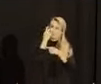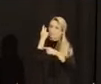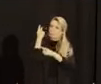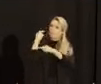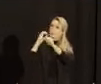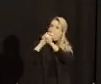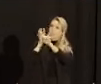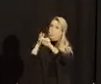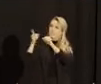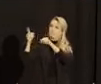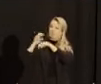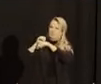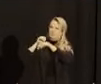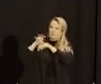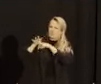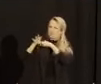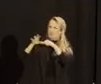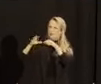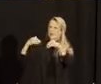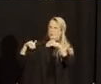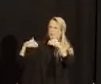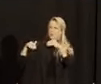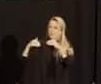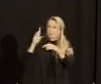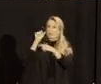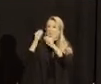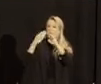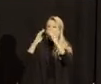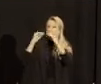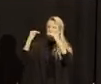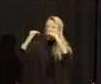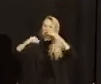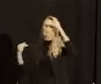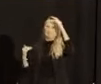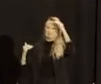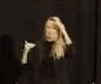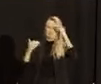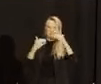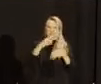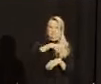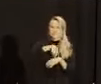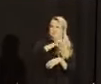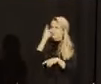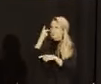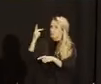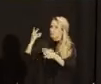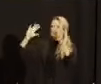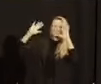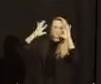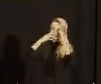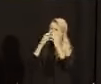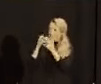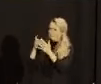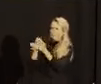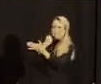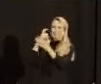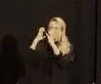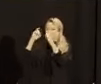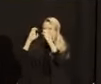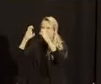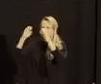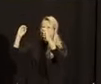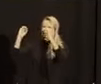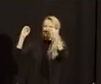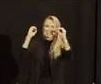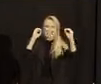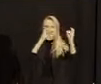policy change that they want to see and the world that they want to see. And our role as an agency is to support